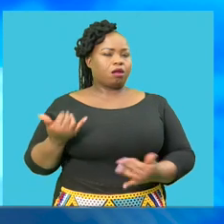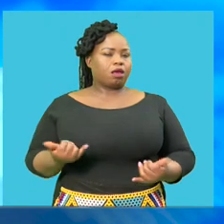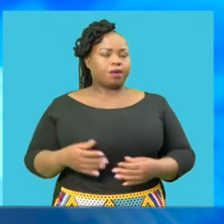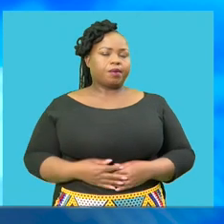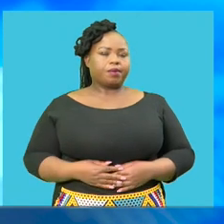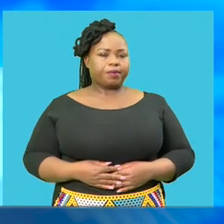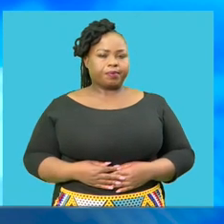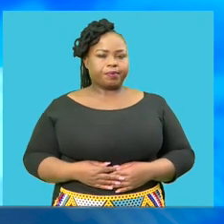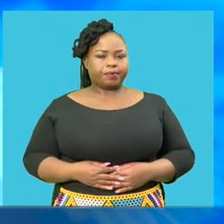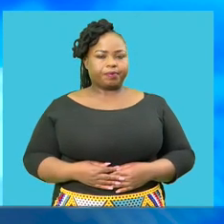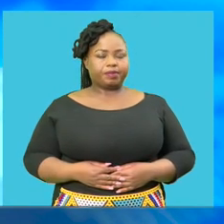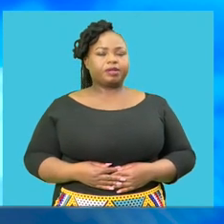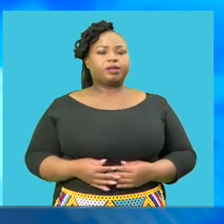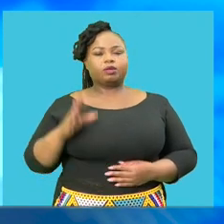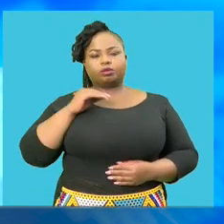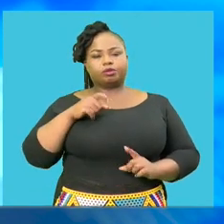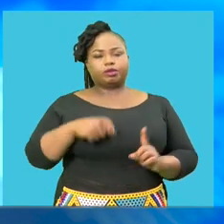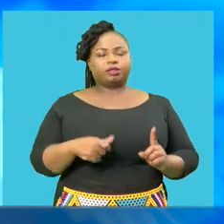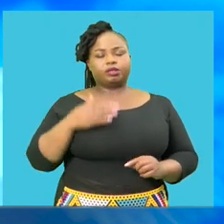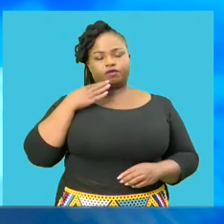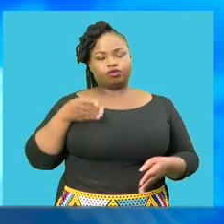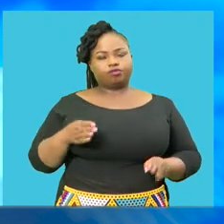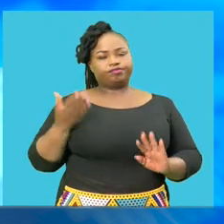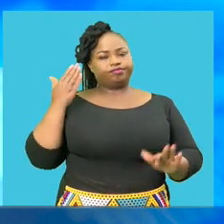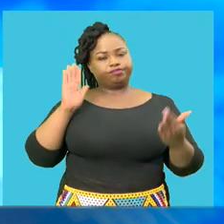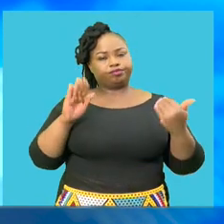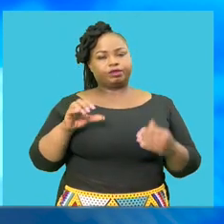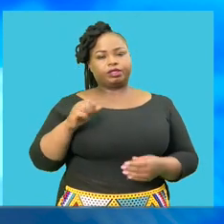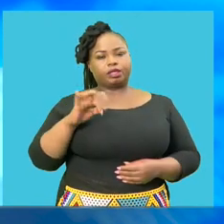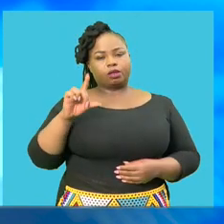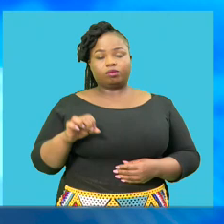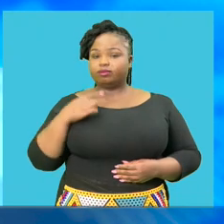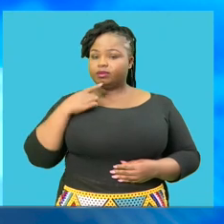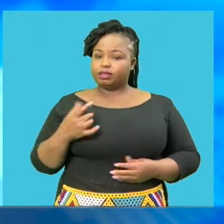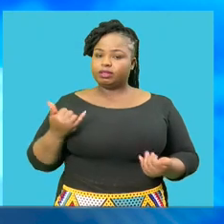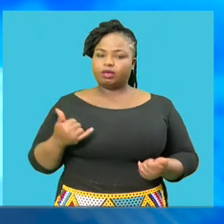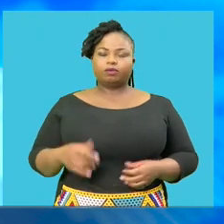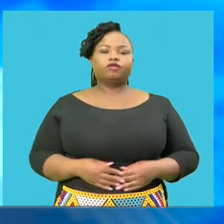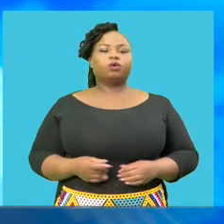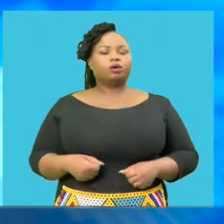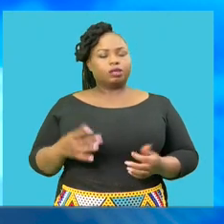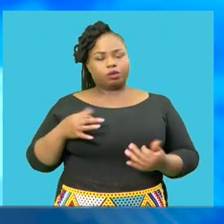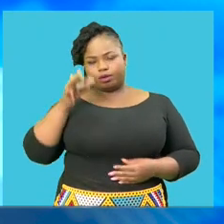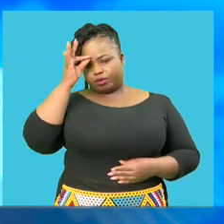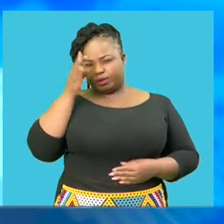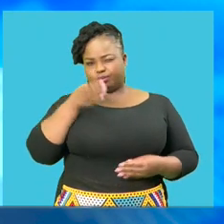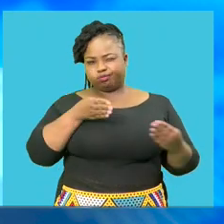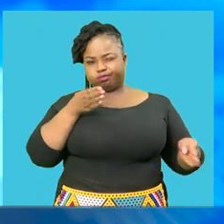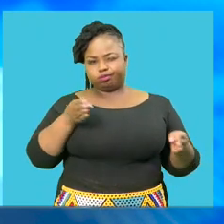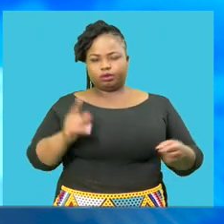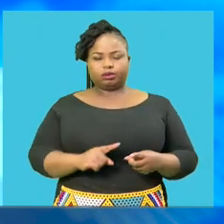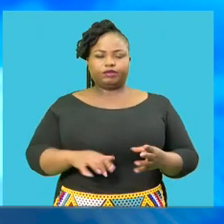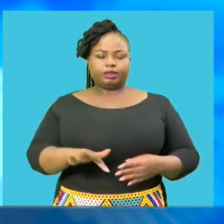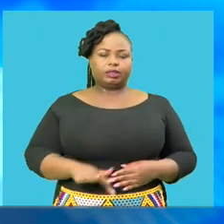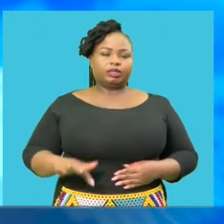nzugu ezibumu ilabunje istetza ma polisa eze ndle le pondwe ni usilo marimane uti iakendo zoku no mteto zetesa ez